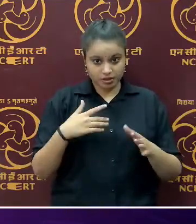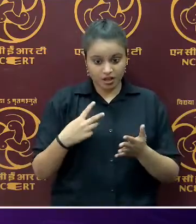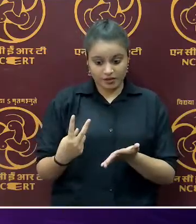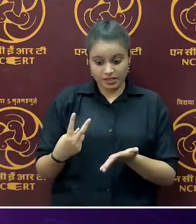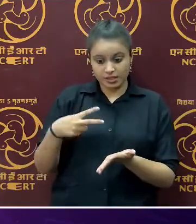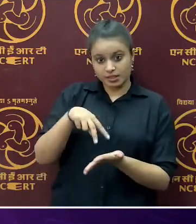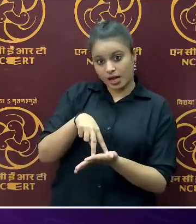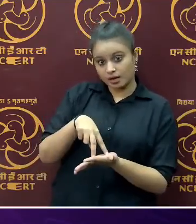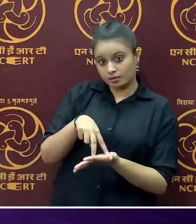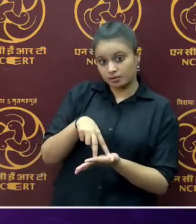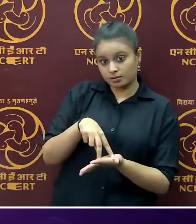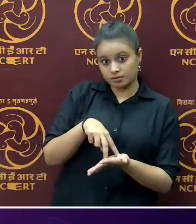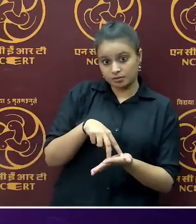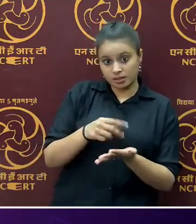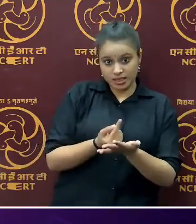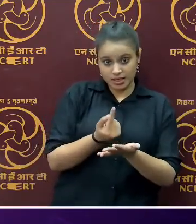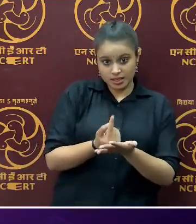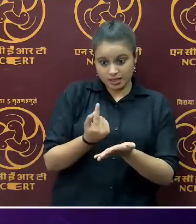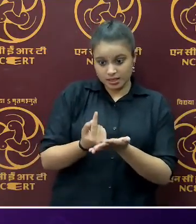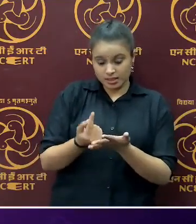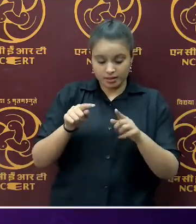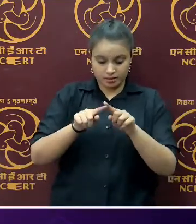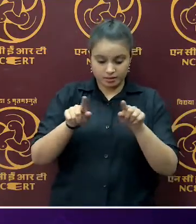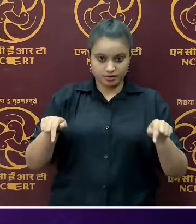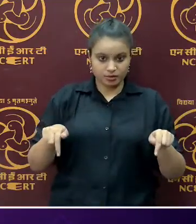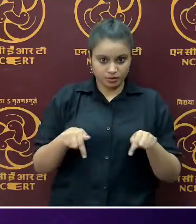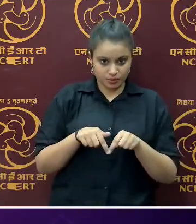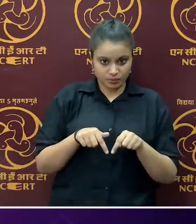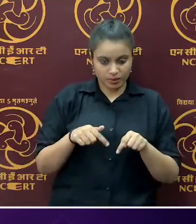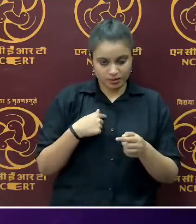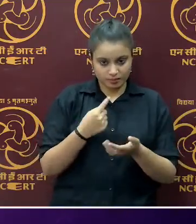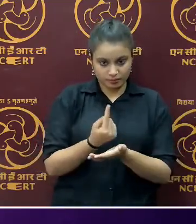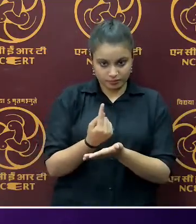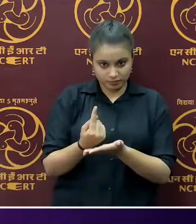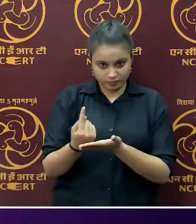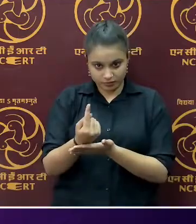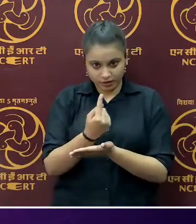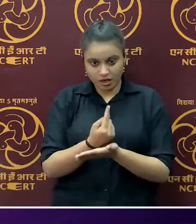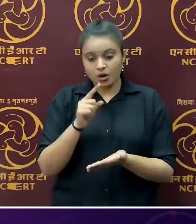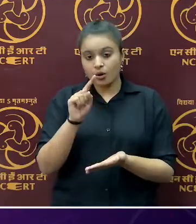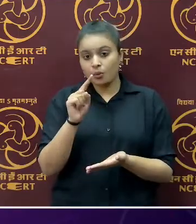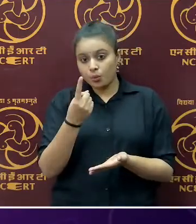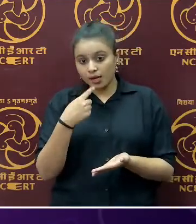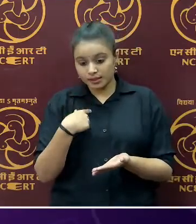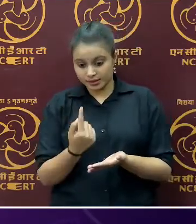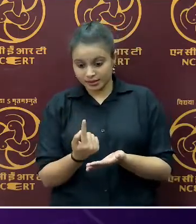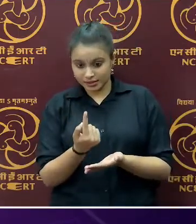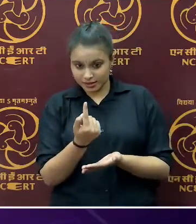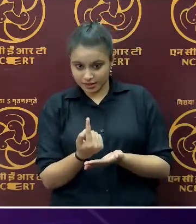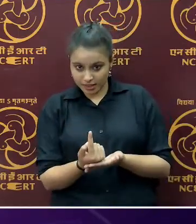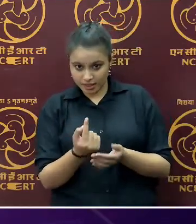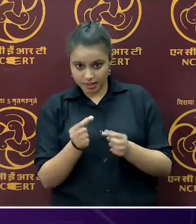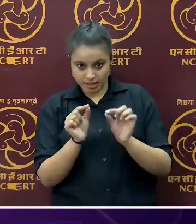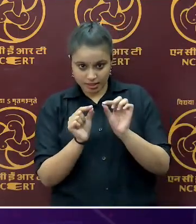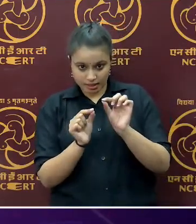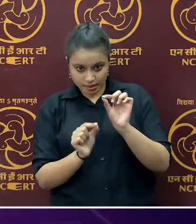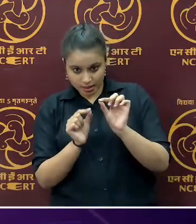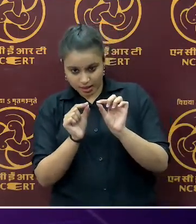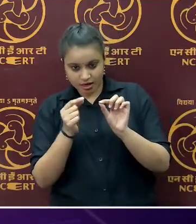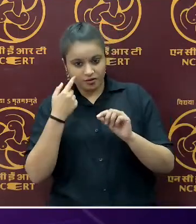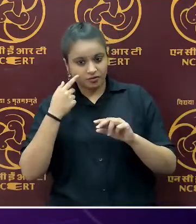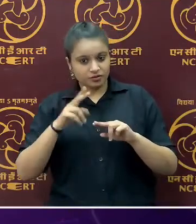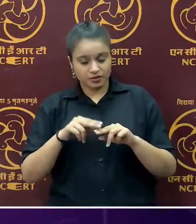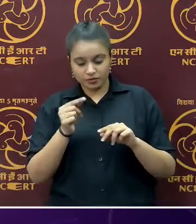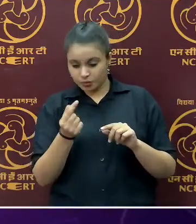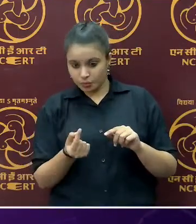a say square size sheet it is. So see, one nail, if it by any chance, if we are